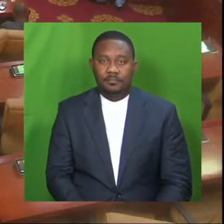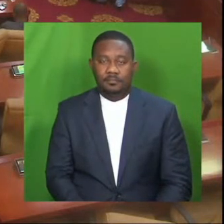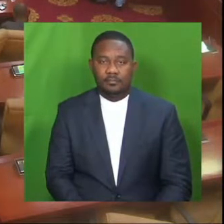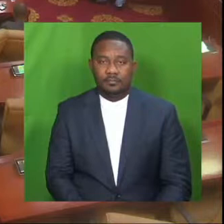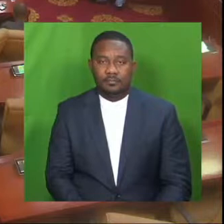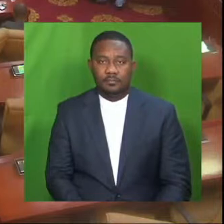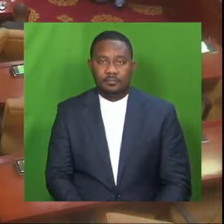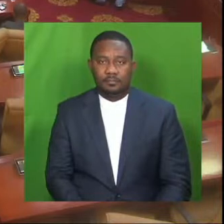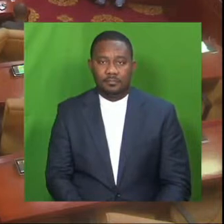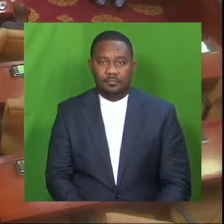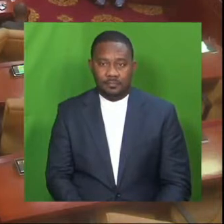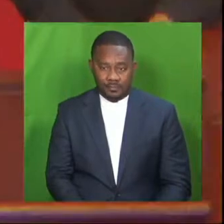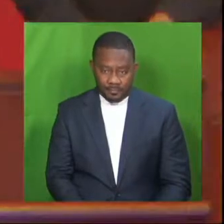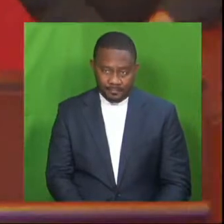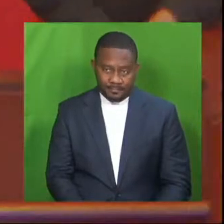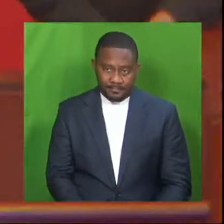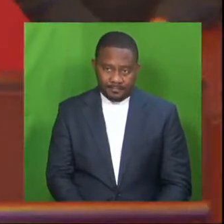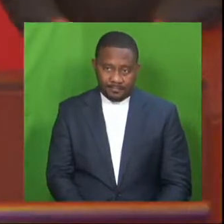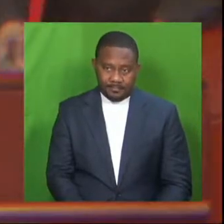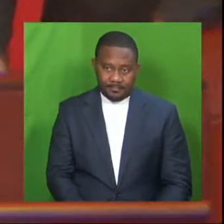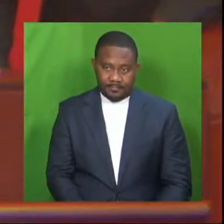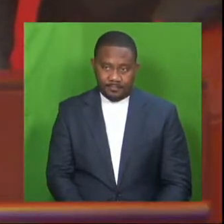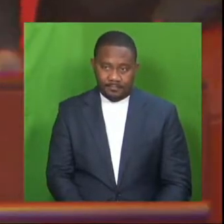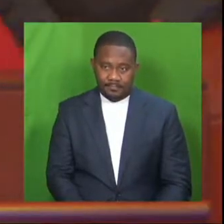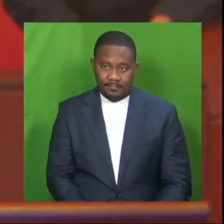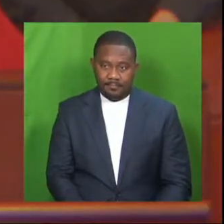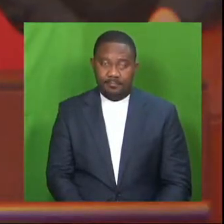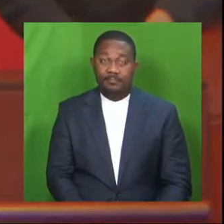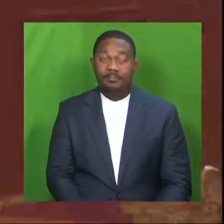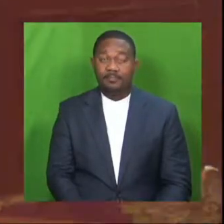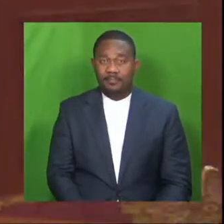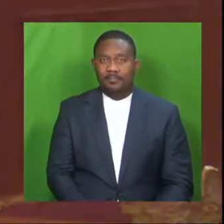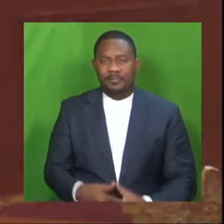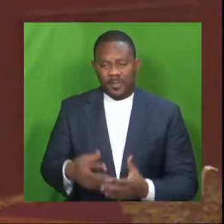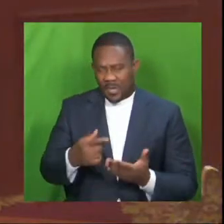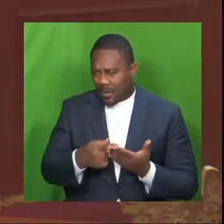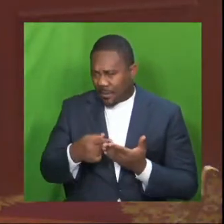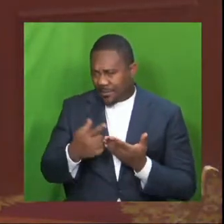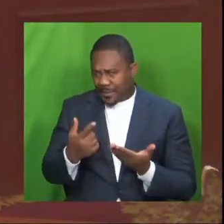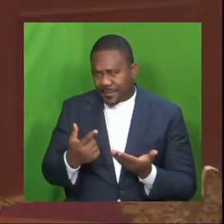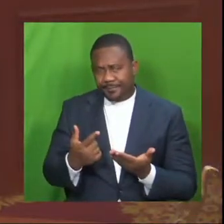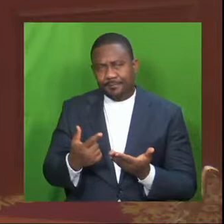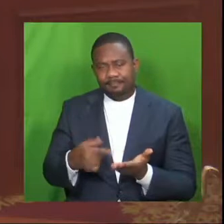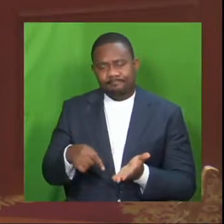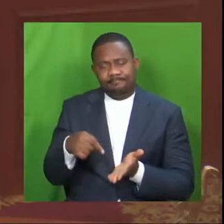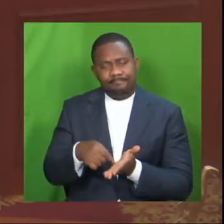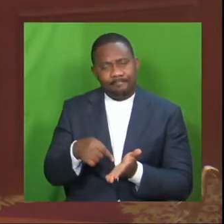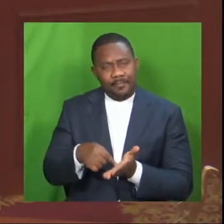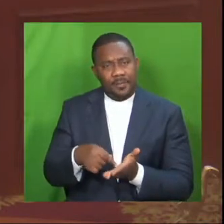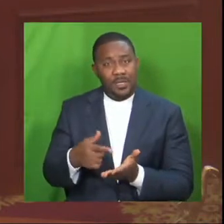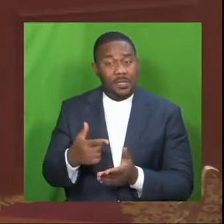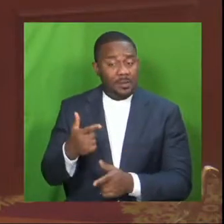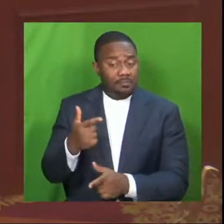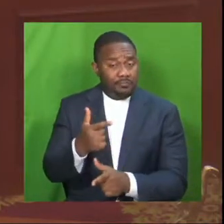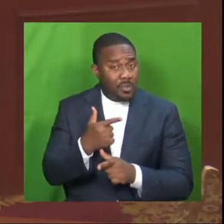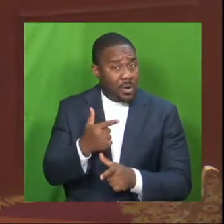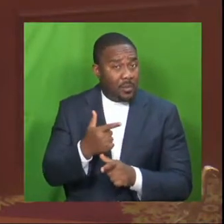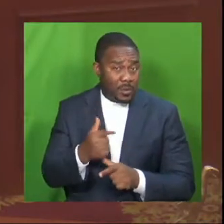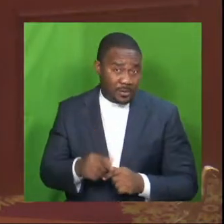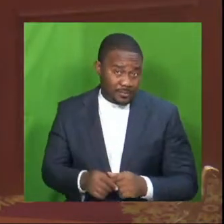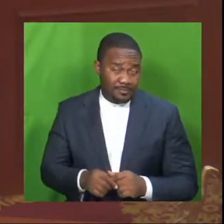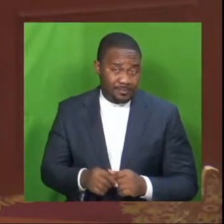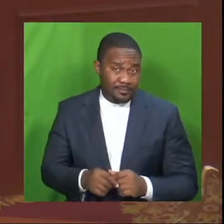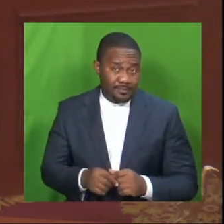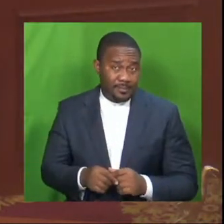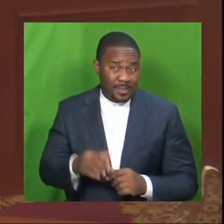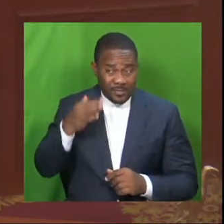Yes, Mr. Speaker, I was on borrowing and debt, and I worry for the future of our country,